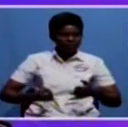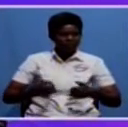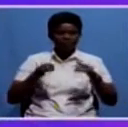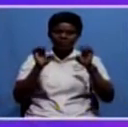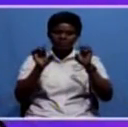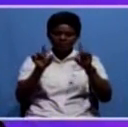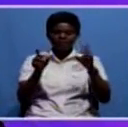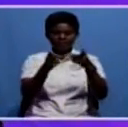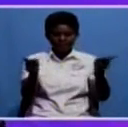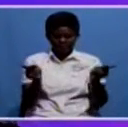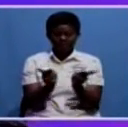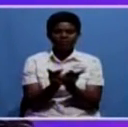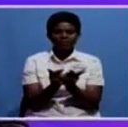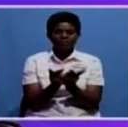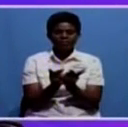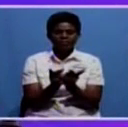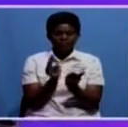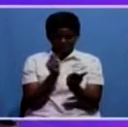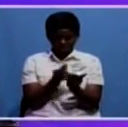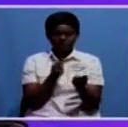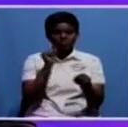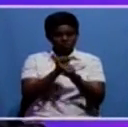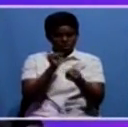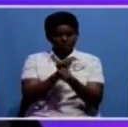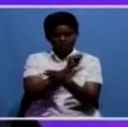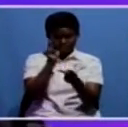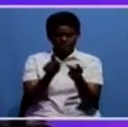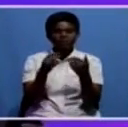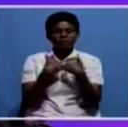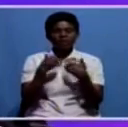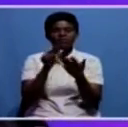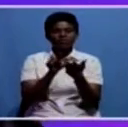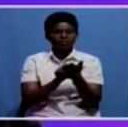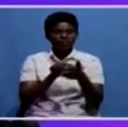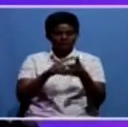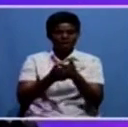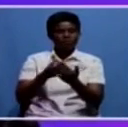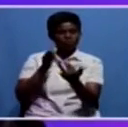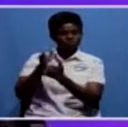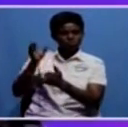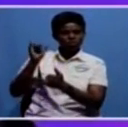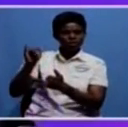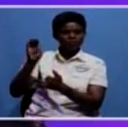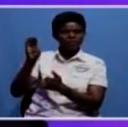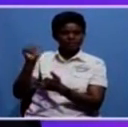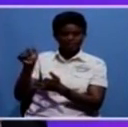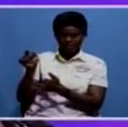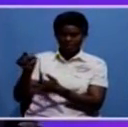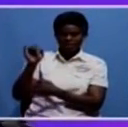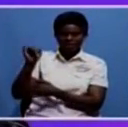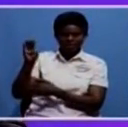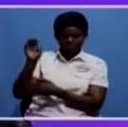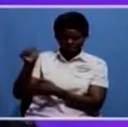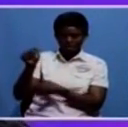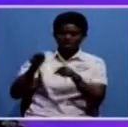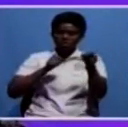educational platforms, and so on. But even as we do that, there are laws through the IBA that govern the way